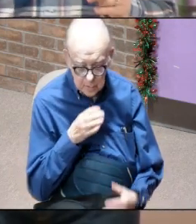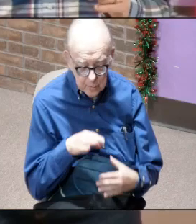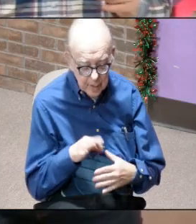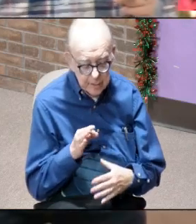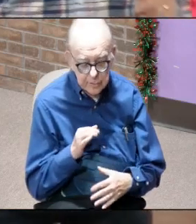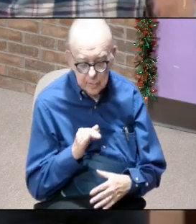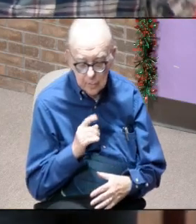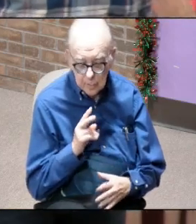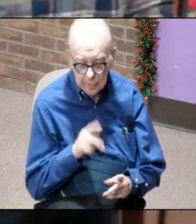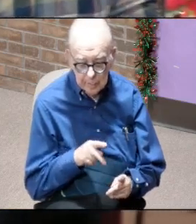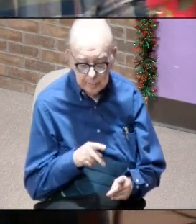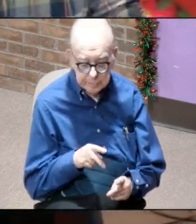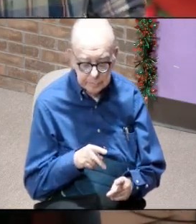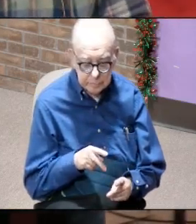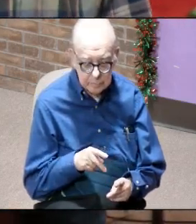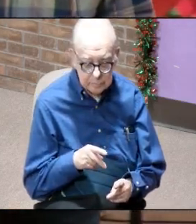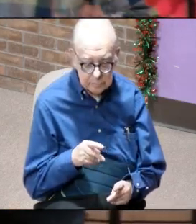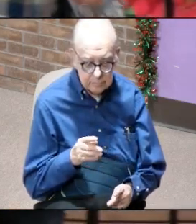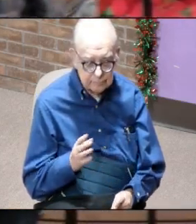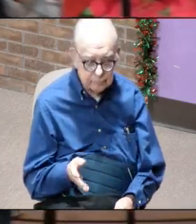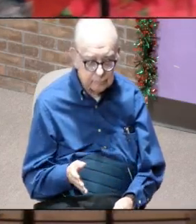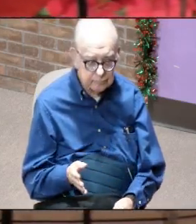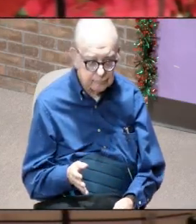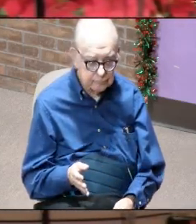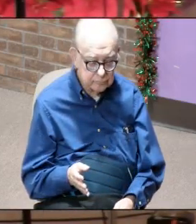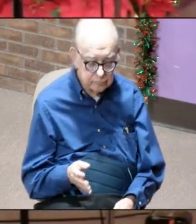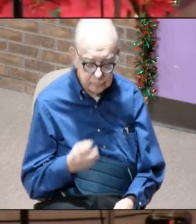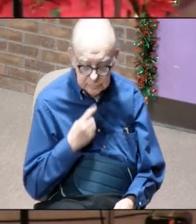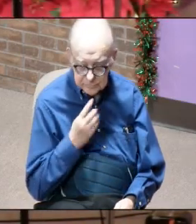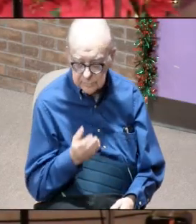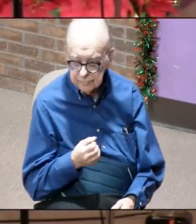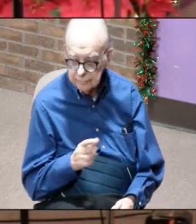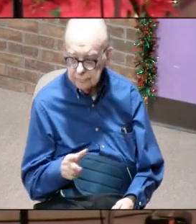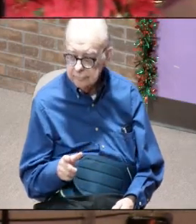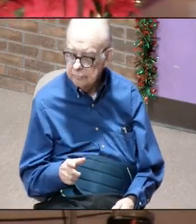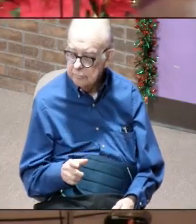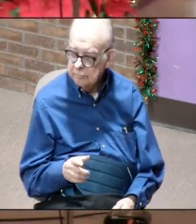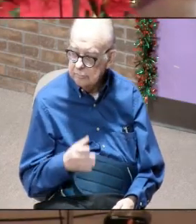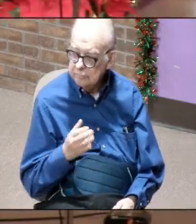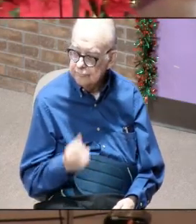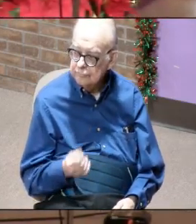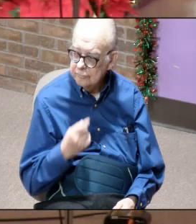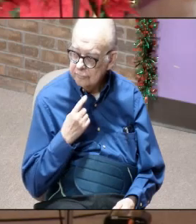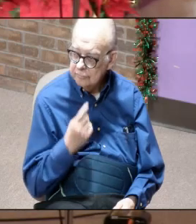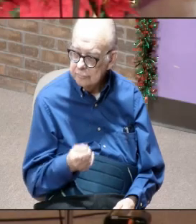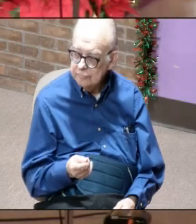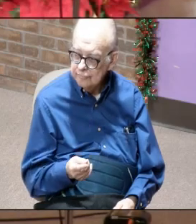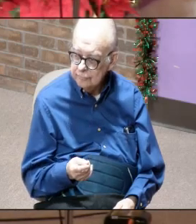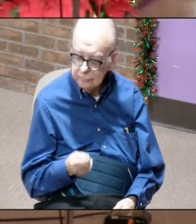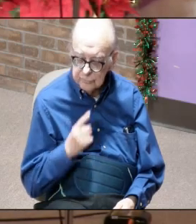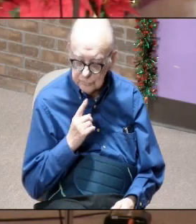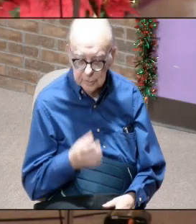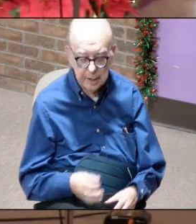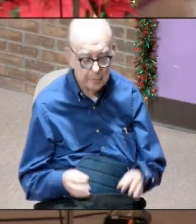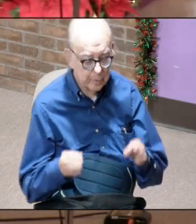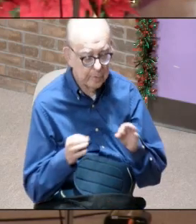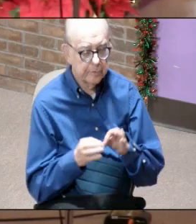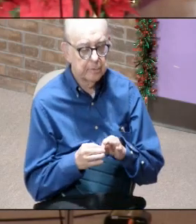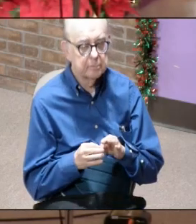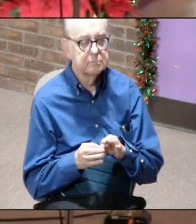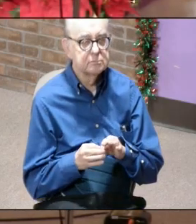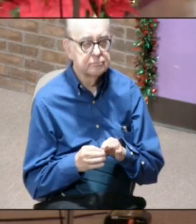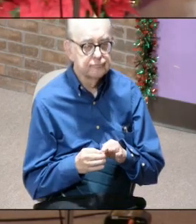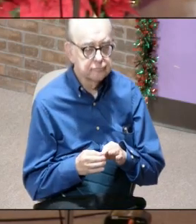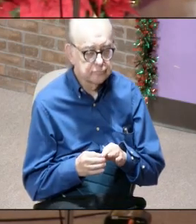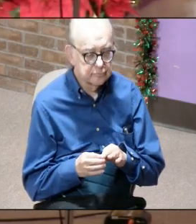is. So here's what I say to y'all, and this is why I say that it's important.